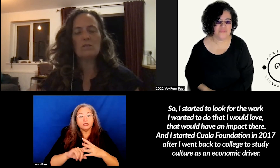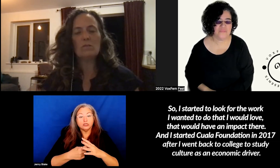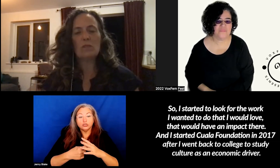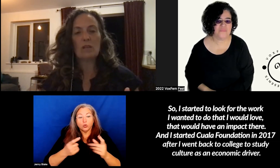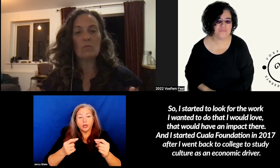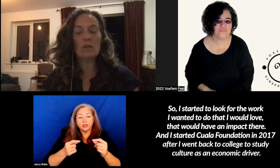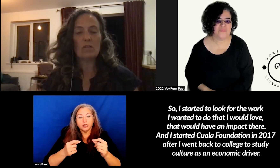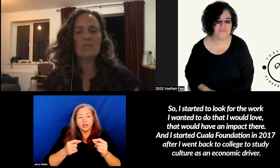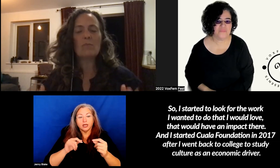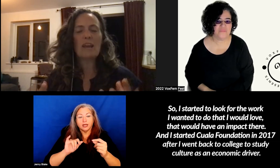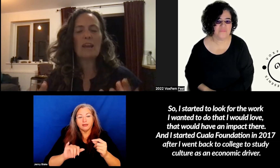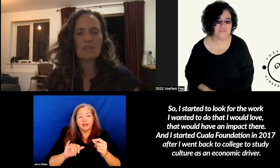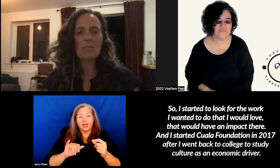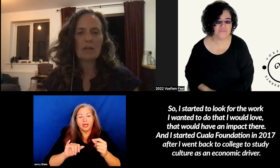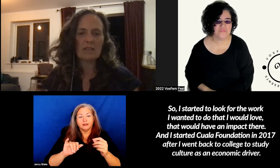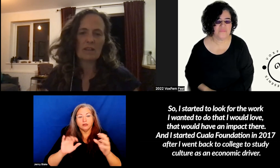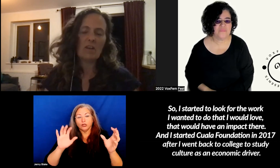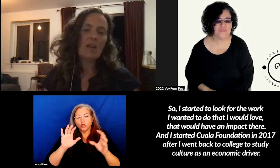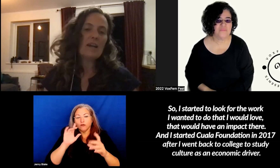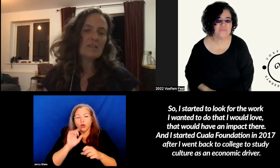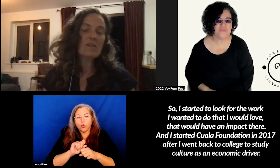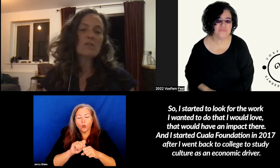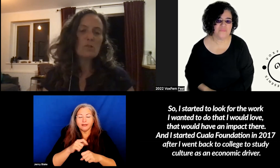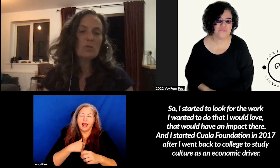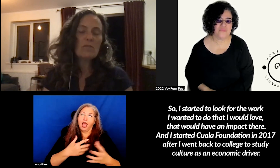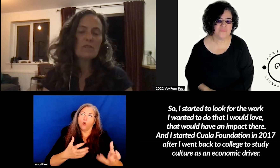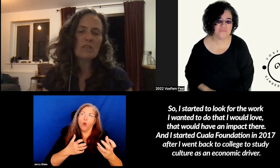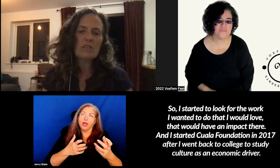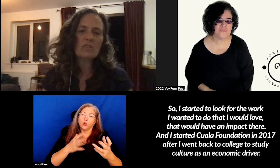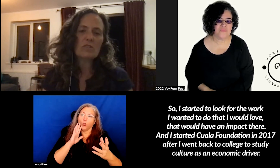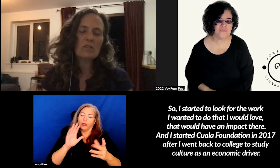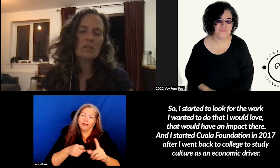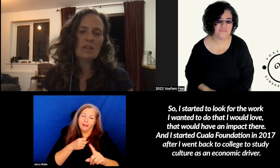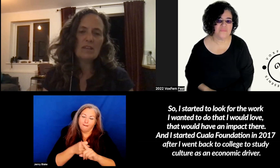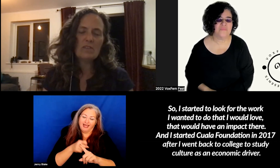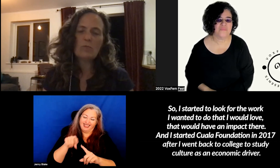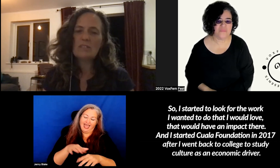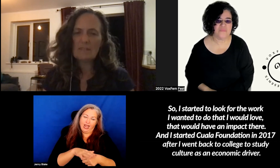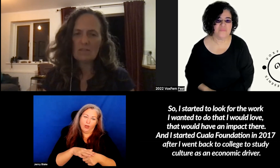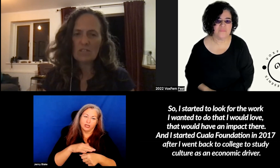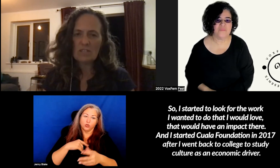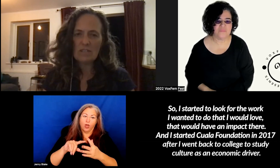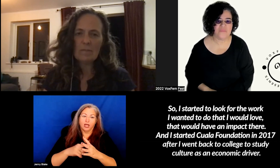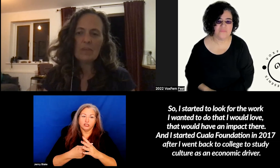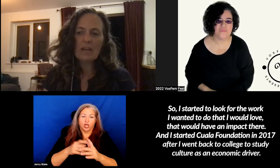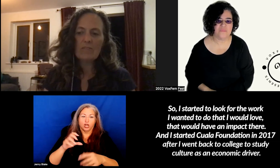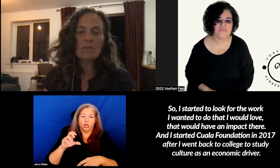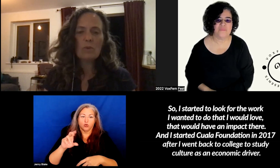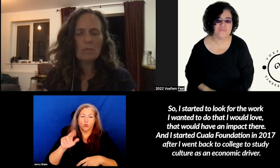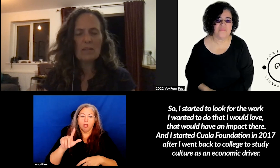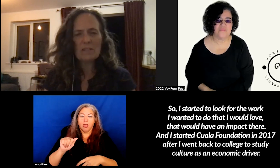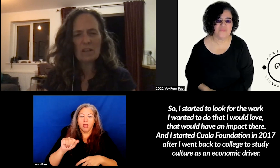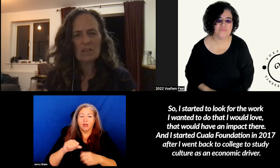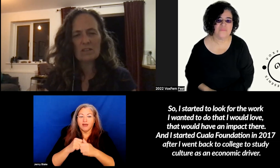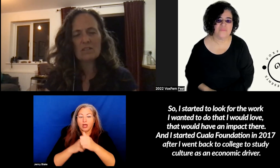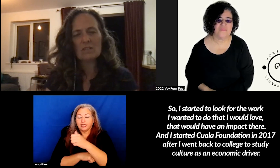to do that I would love that would have an impact there. And I started Kula Foundation in 2017 after I went